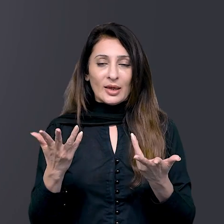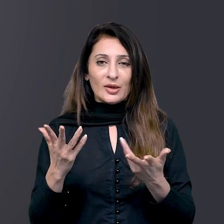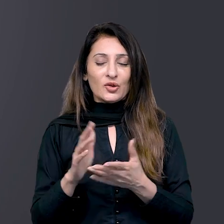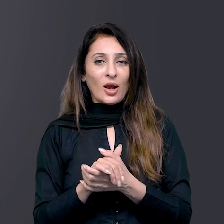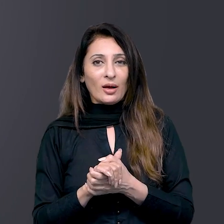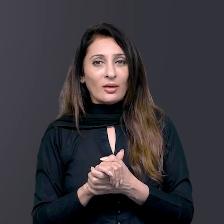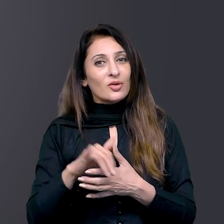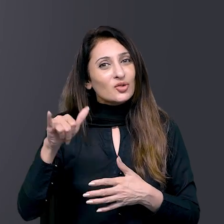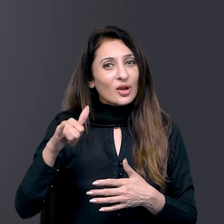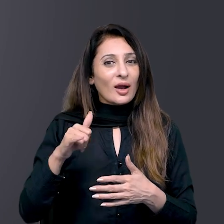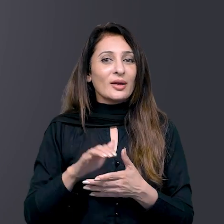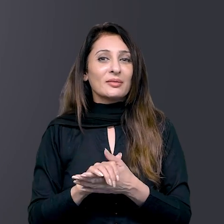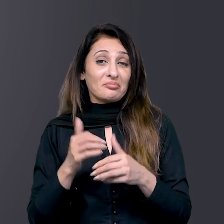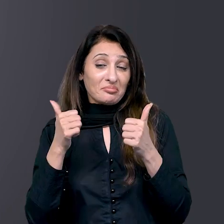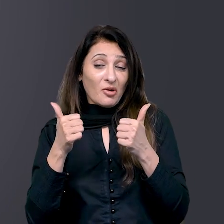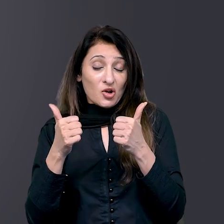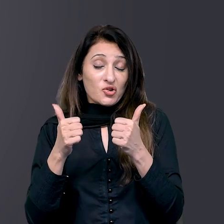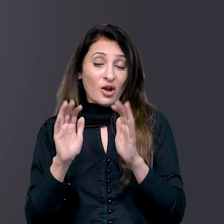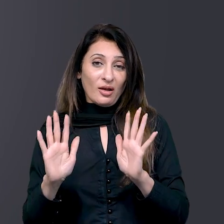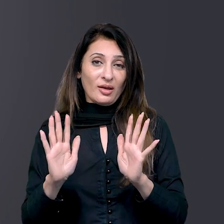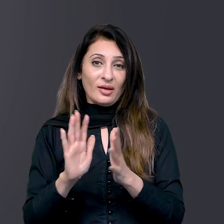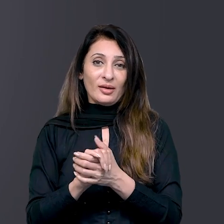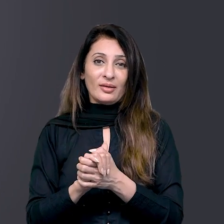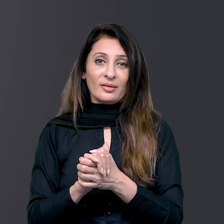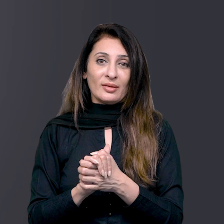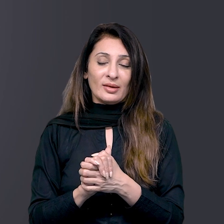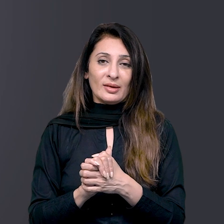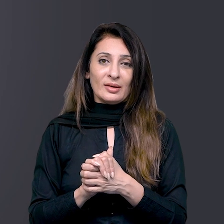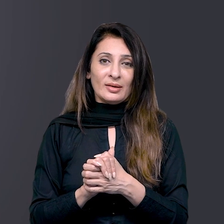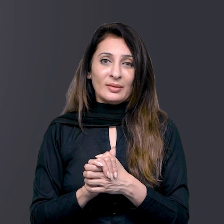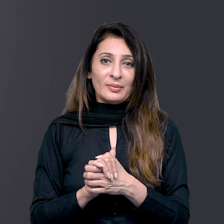go about things. This is perhaps one of its own